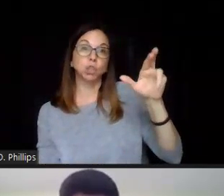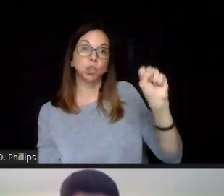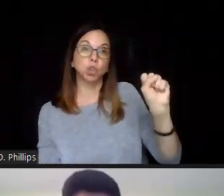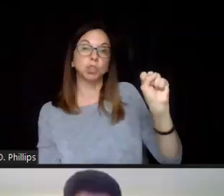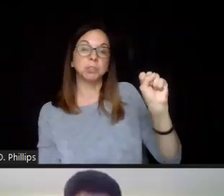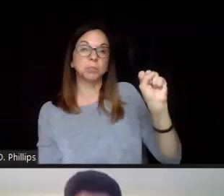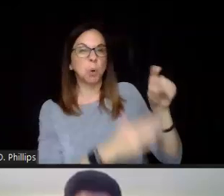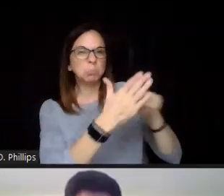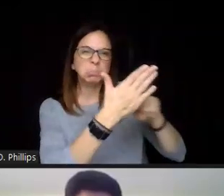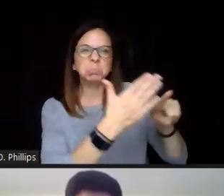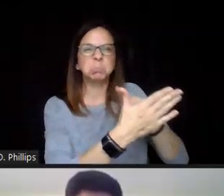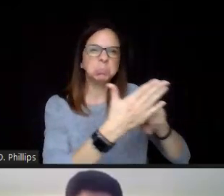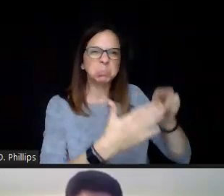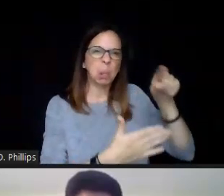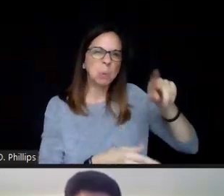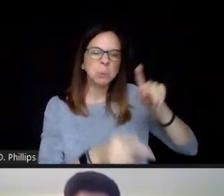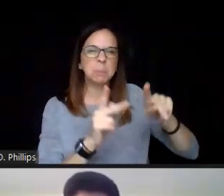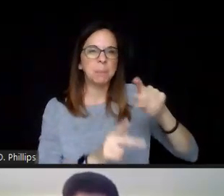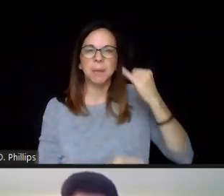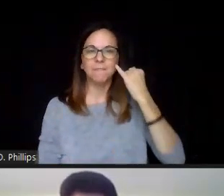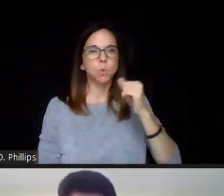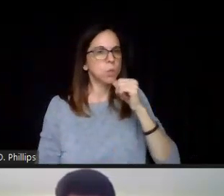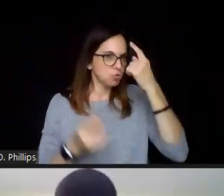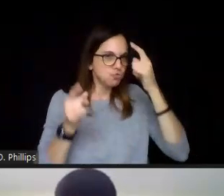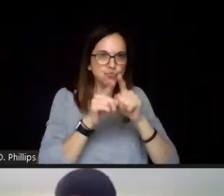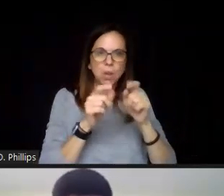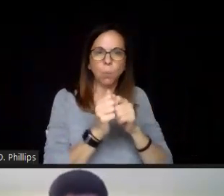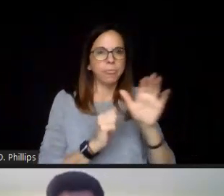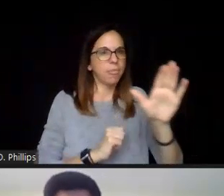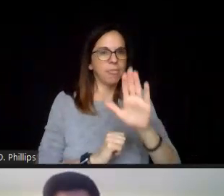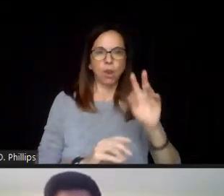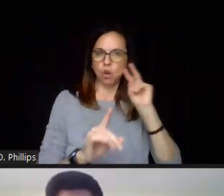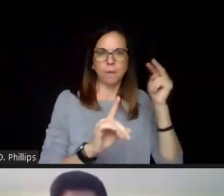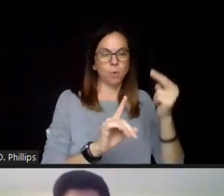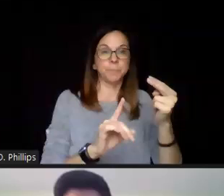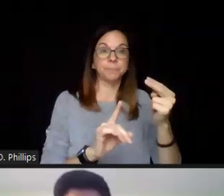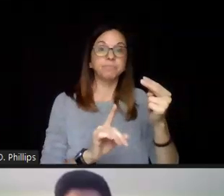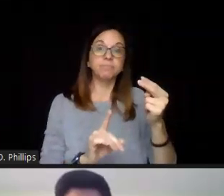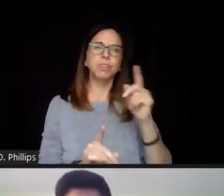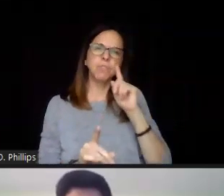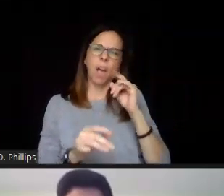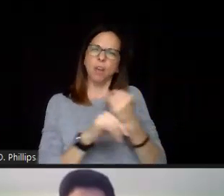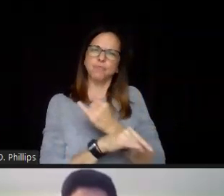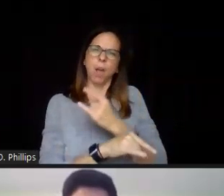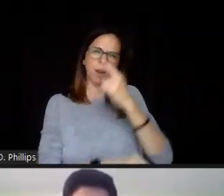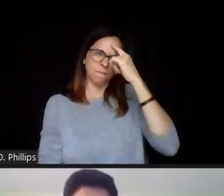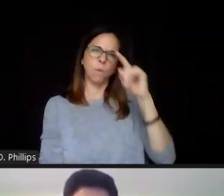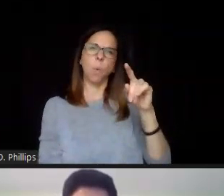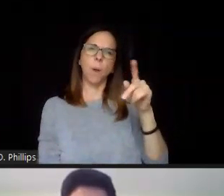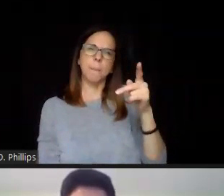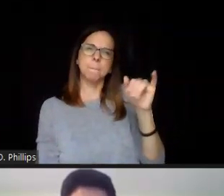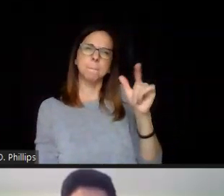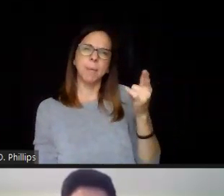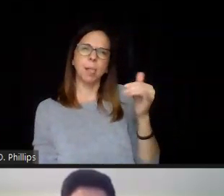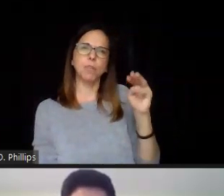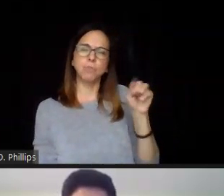from the view. When you think about it, this is pretty ironic for the Pilgrims, right, who